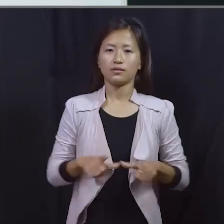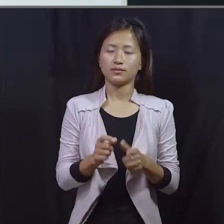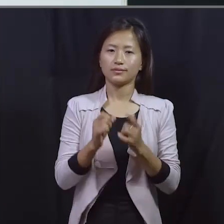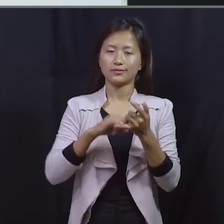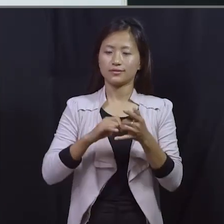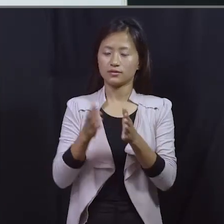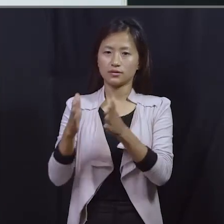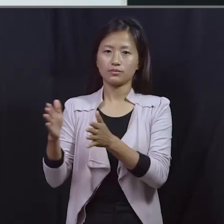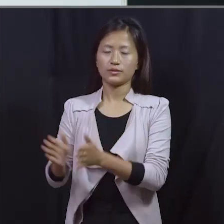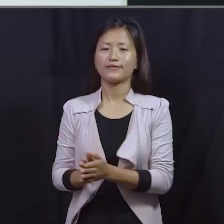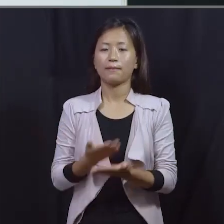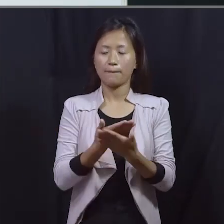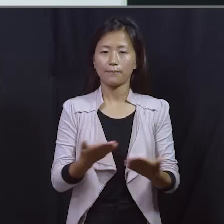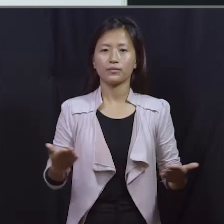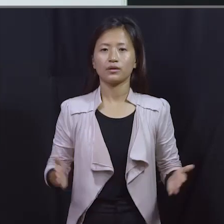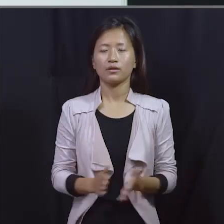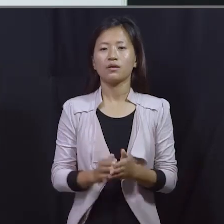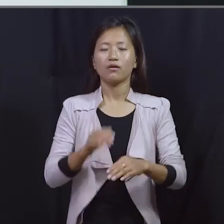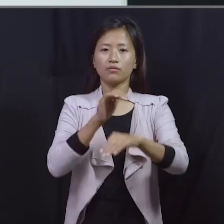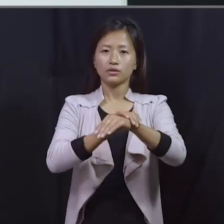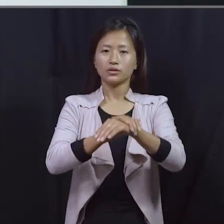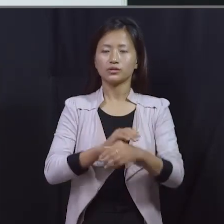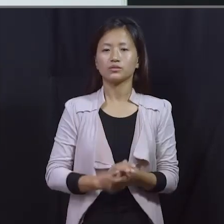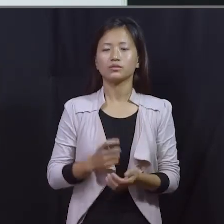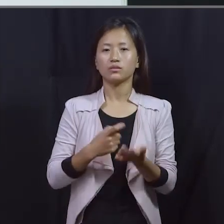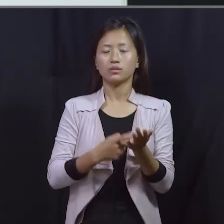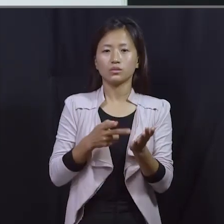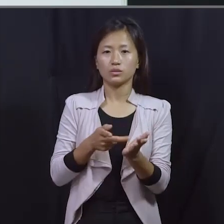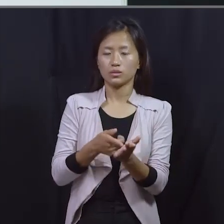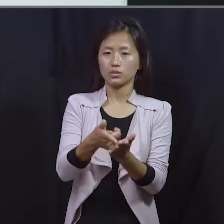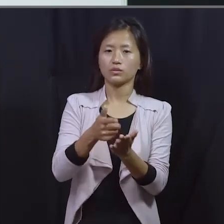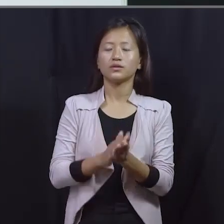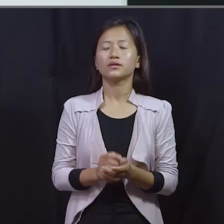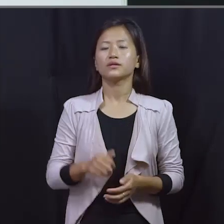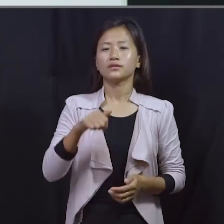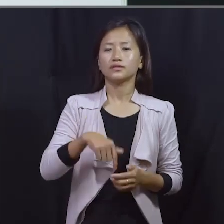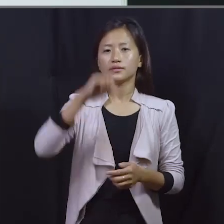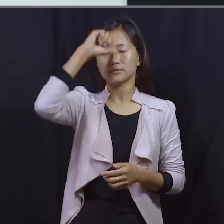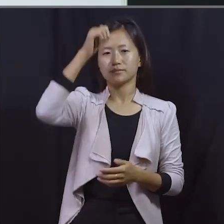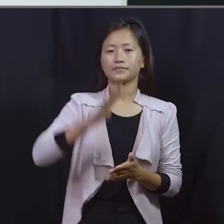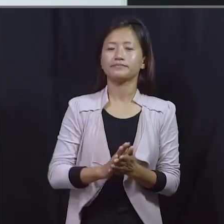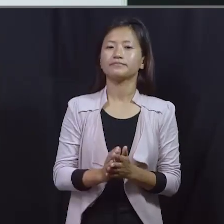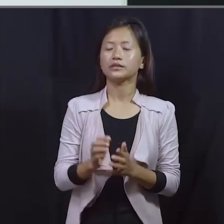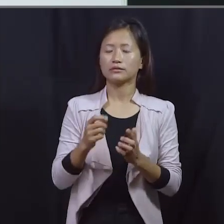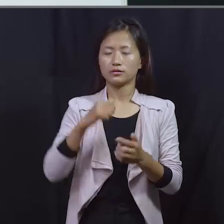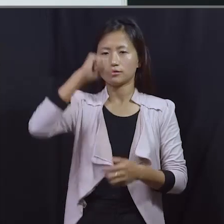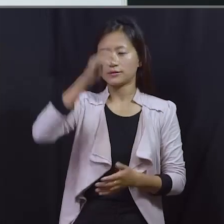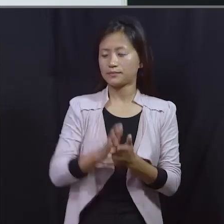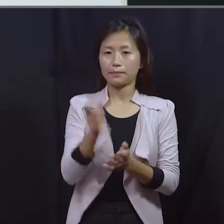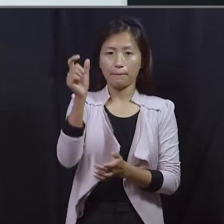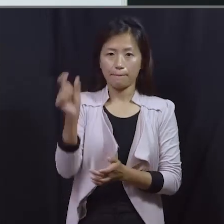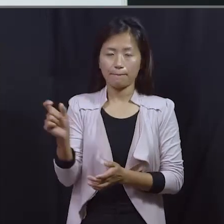are a byproduct of British rule in India, which affected the Indian peasants. So please do keep in